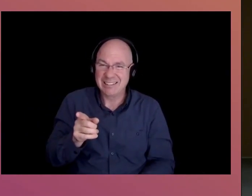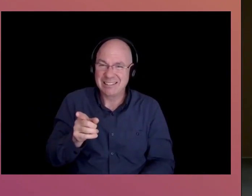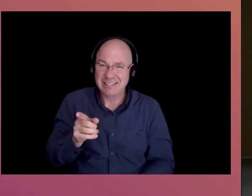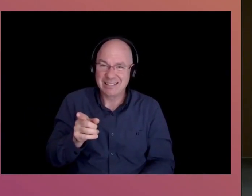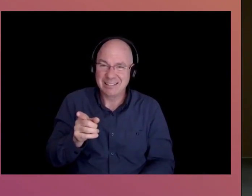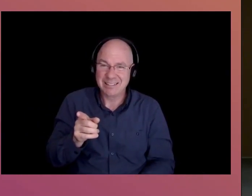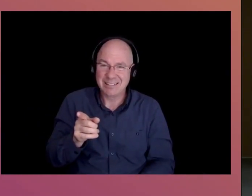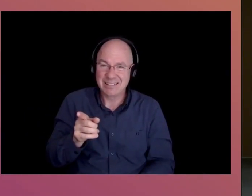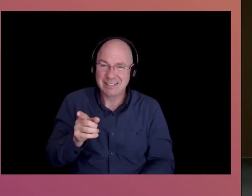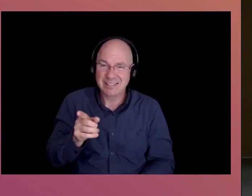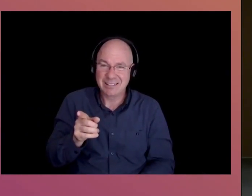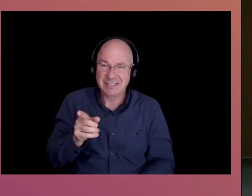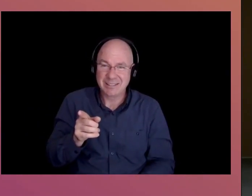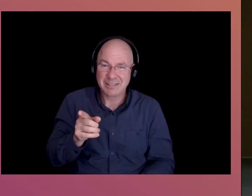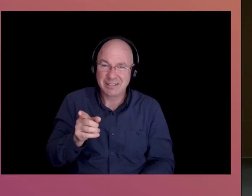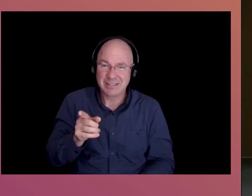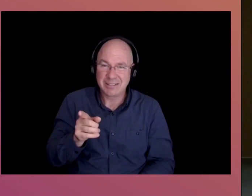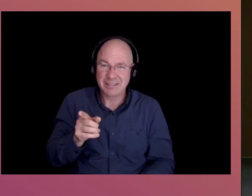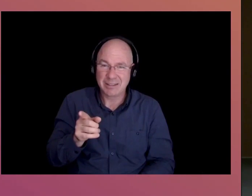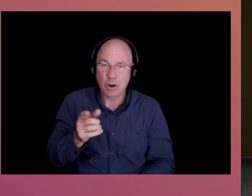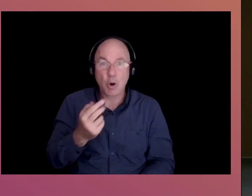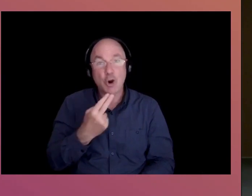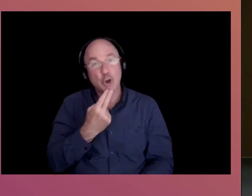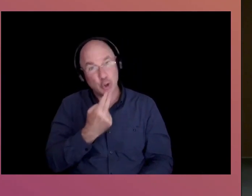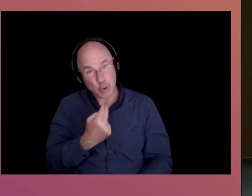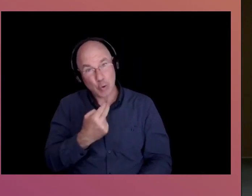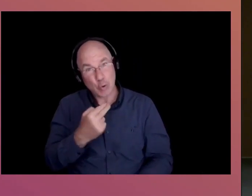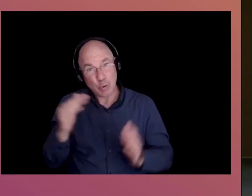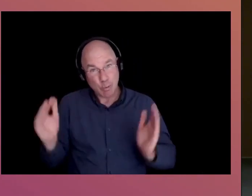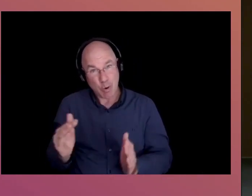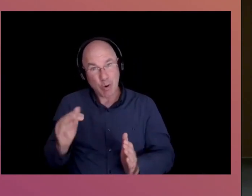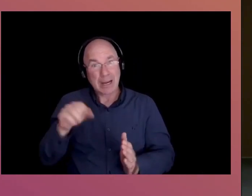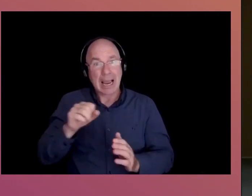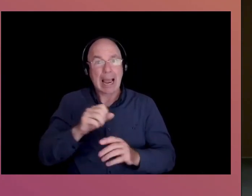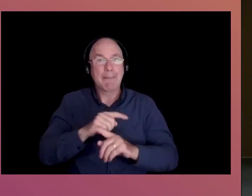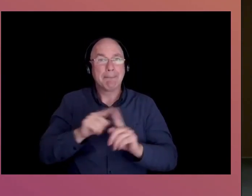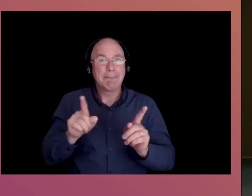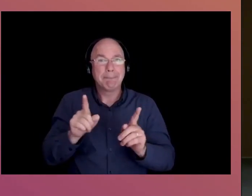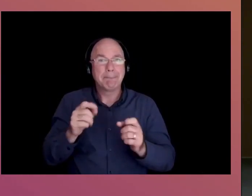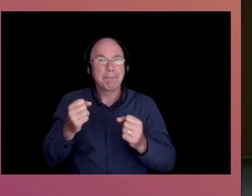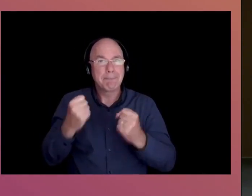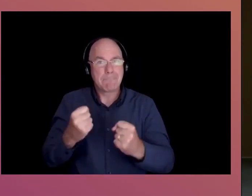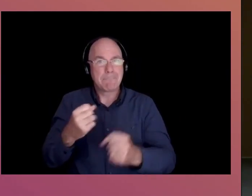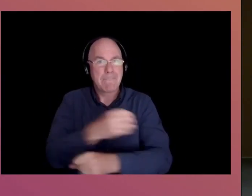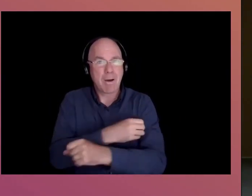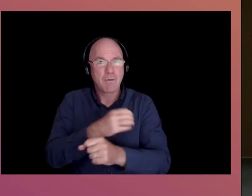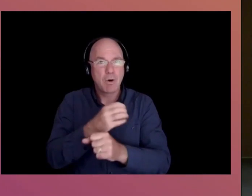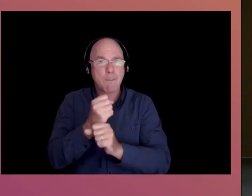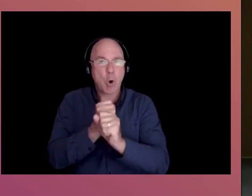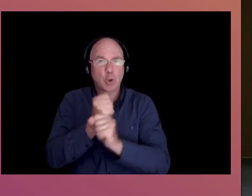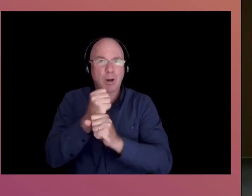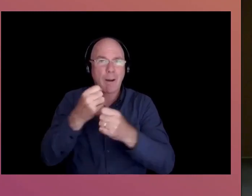find small but powerful motors. Initial motors were not